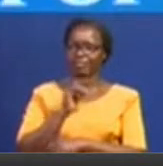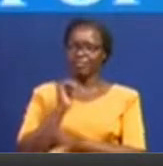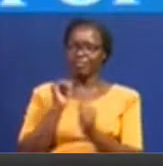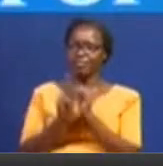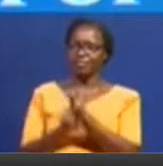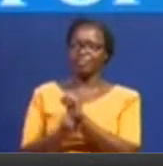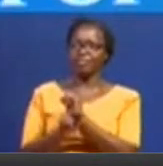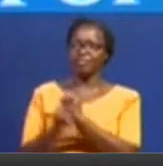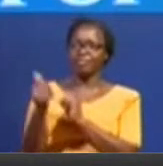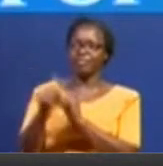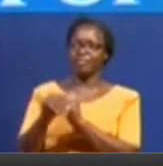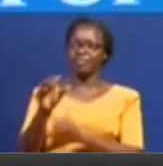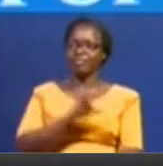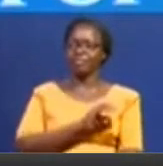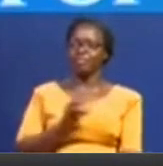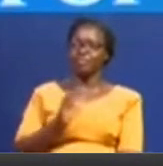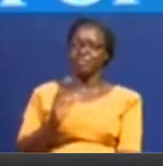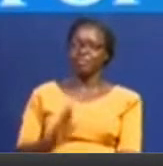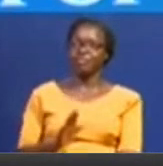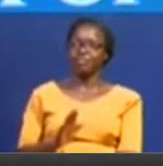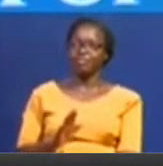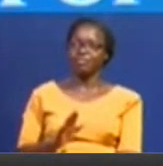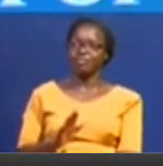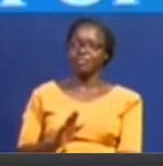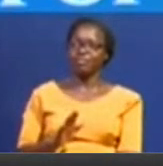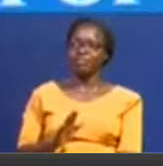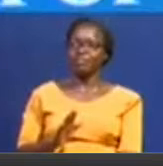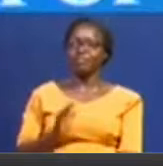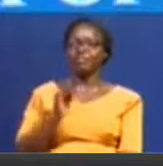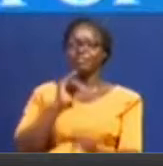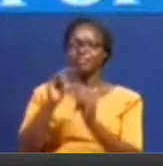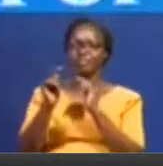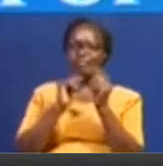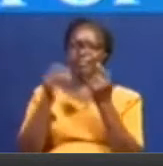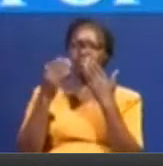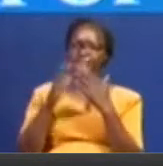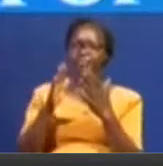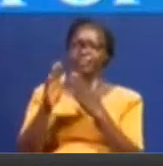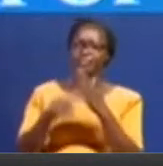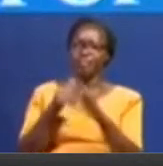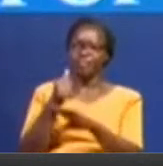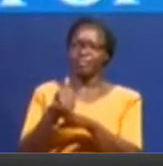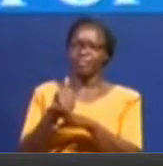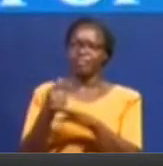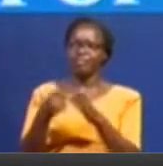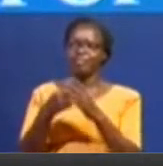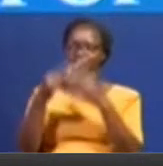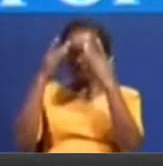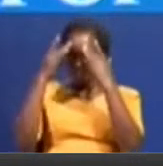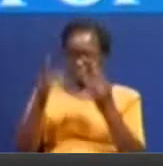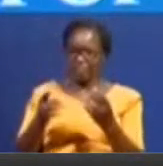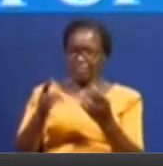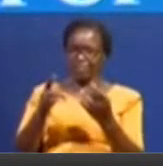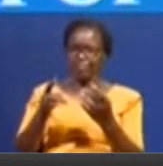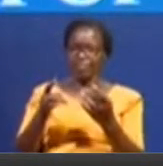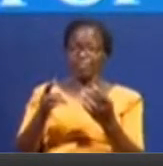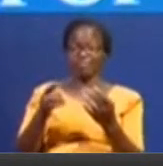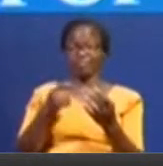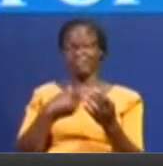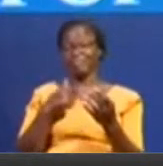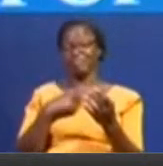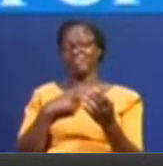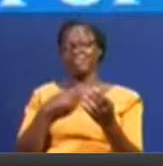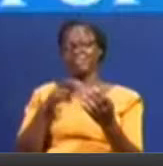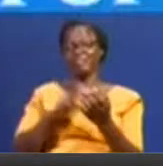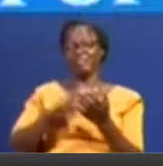penalties for any commissioners who has gone through this interview process, being appointed, and then decides, I'm going